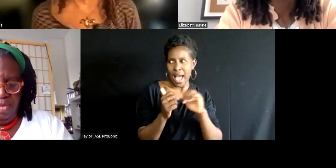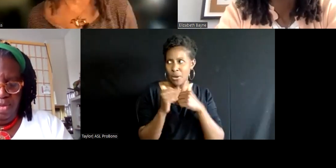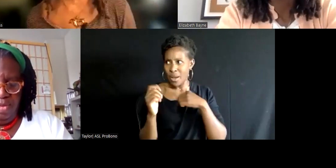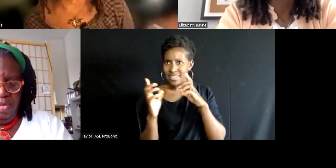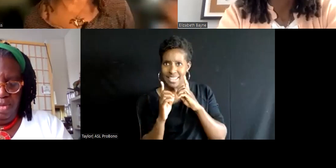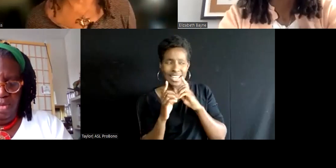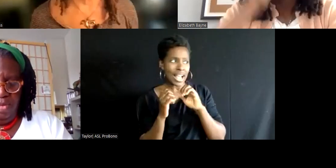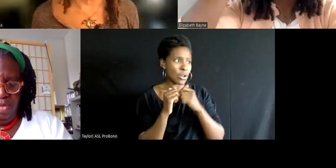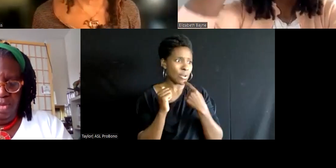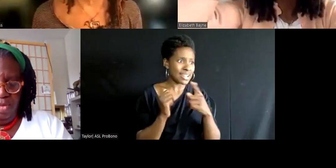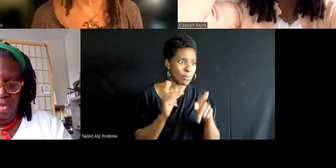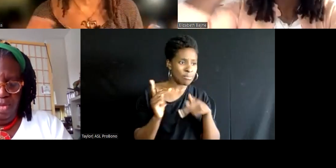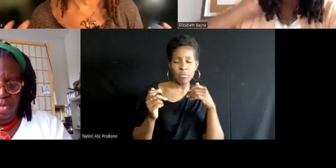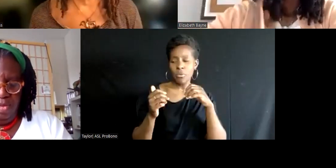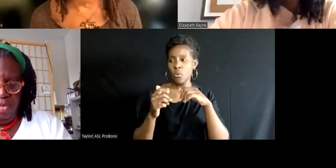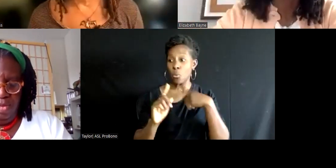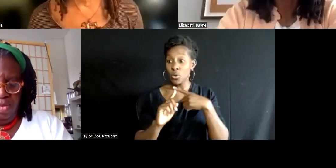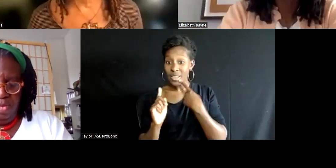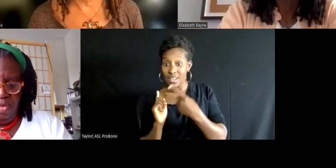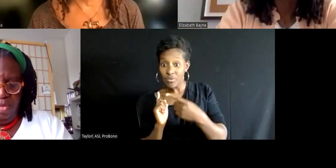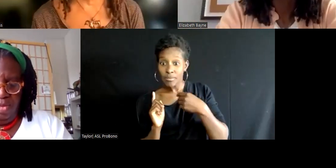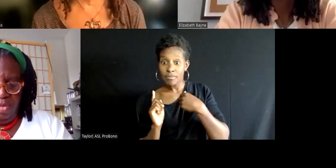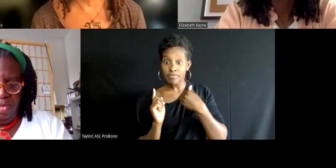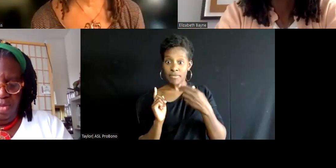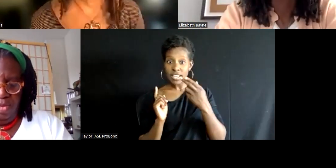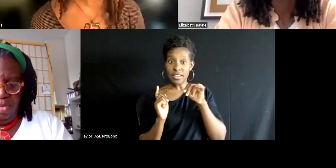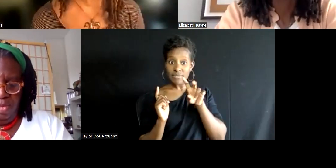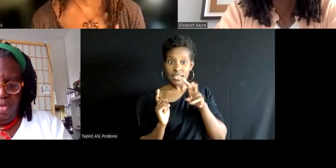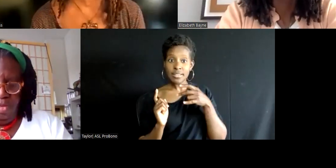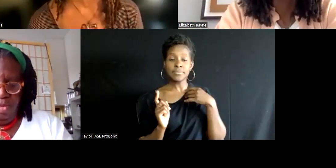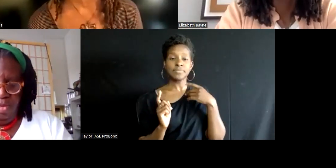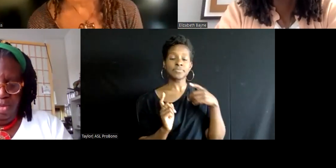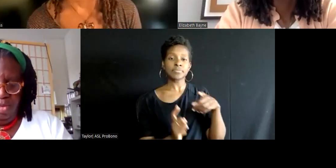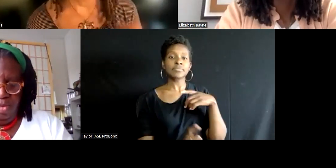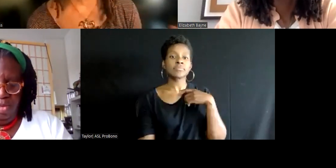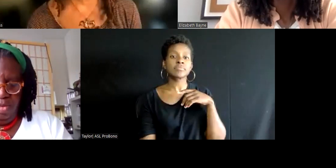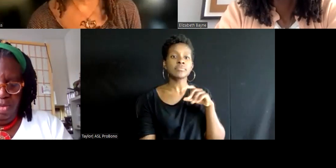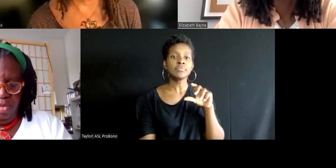anybody? When do I tell them? How do I tell them? Wilhelmina